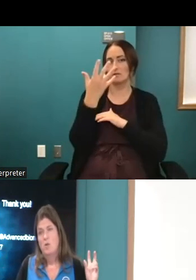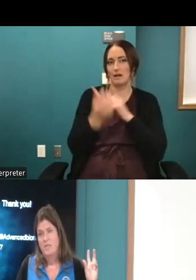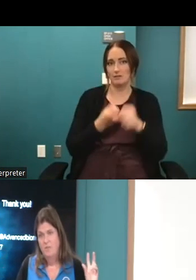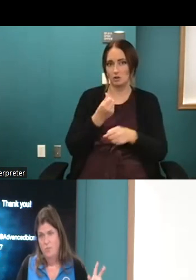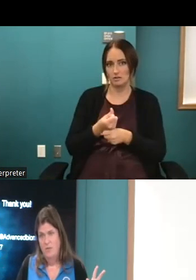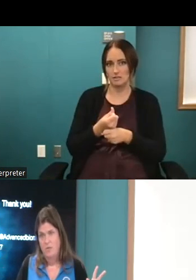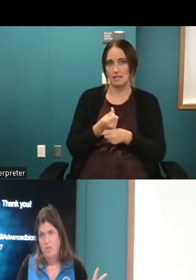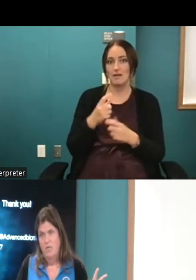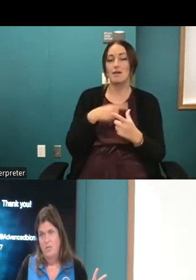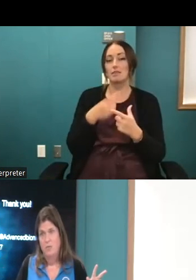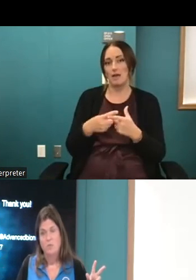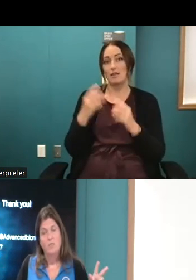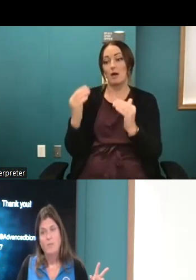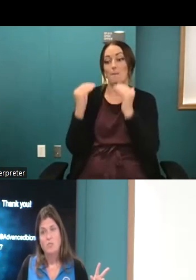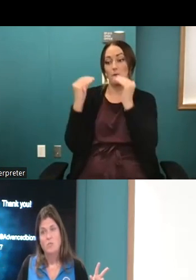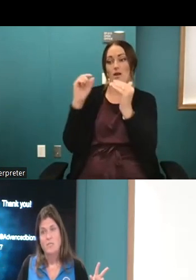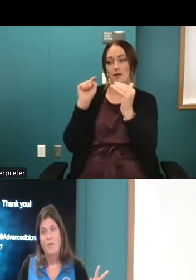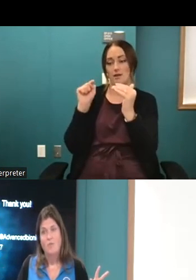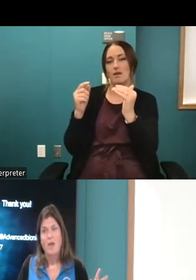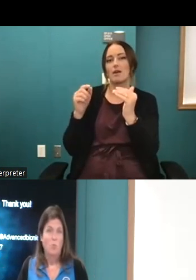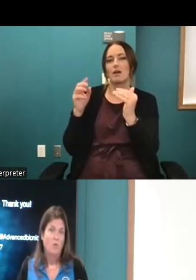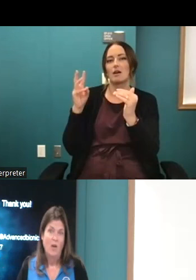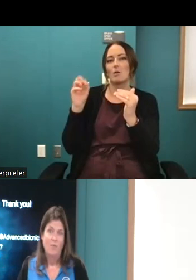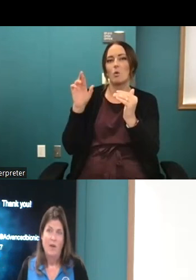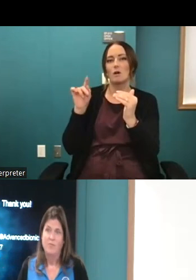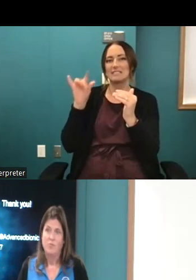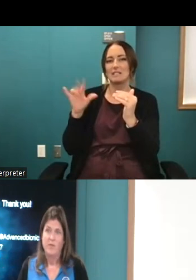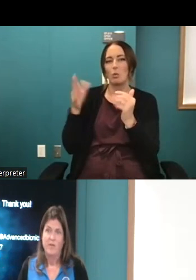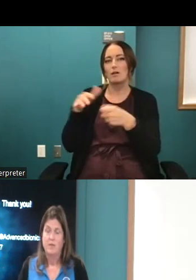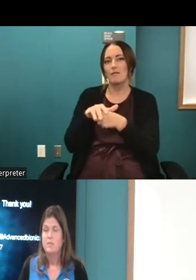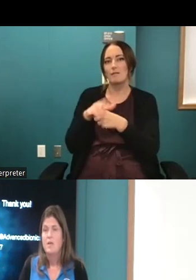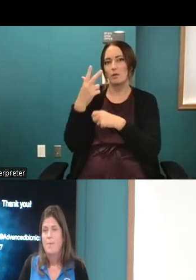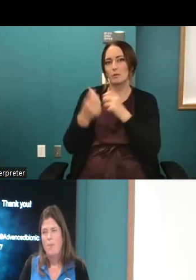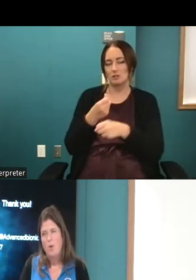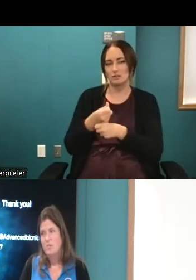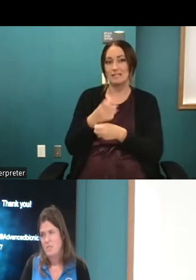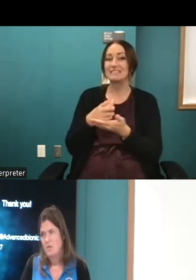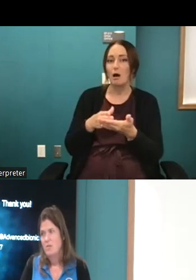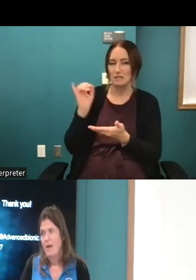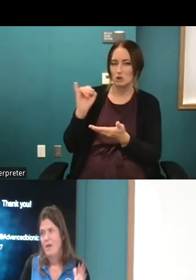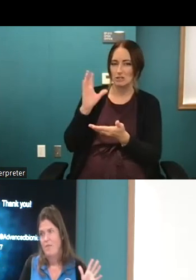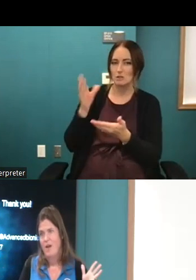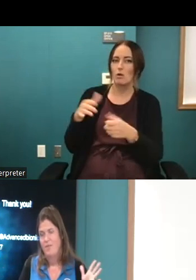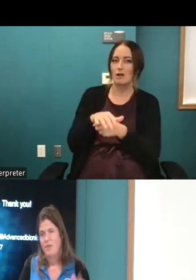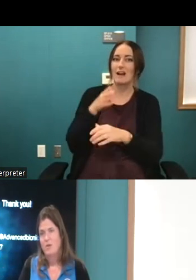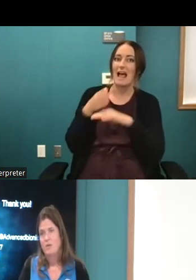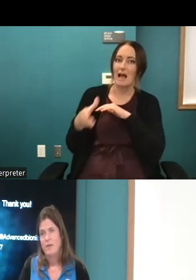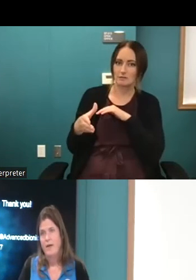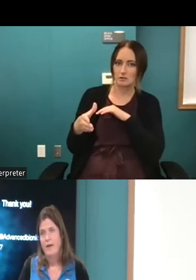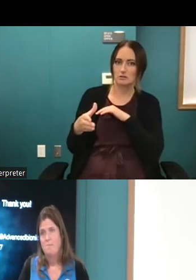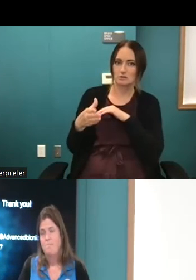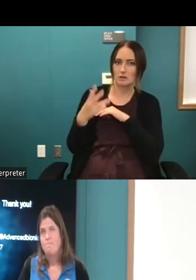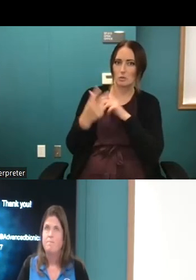has a warranty of 3 years on it. So there's some insurances out there that will cover after 3 years, but most still have that 5 year.